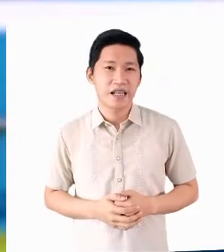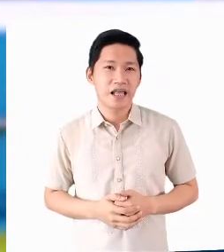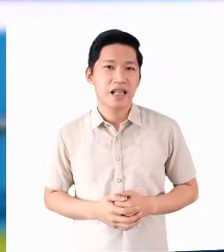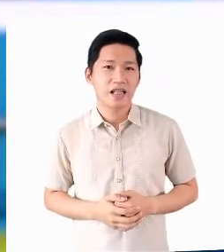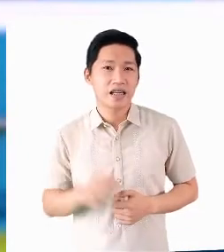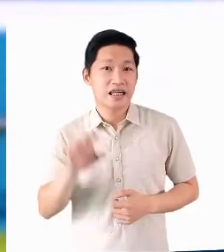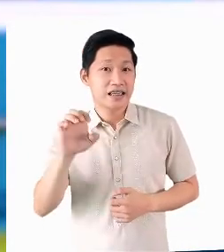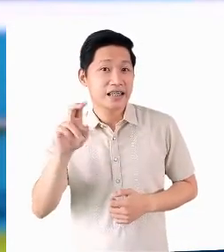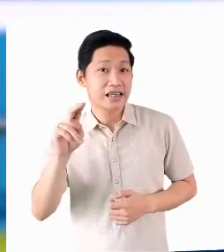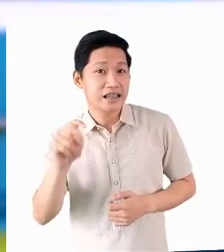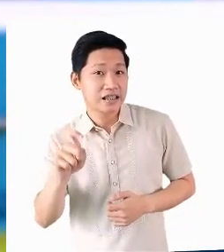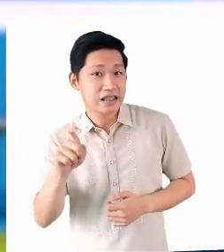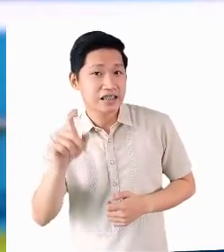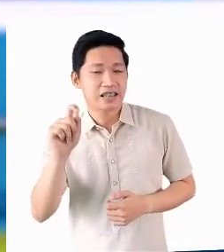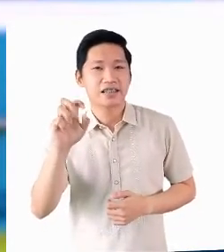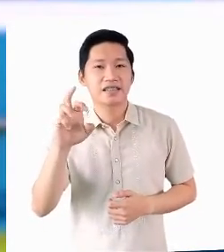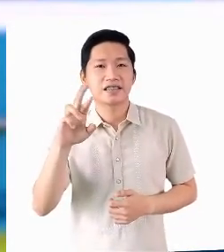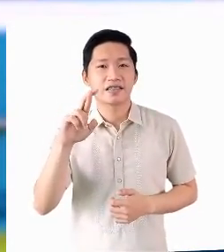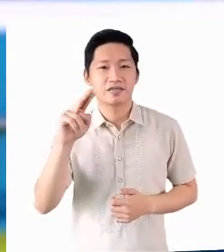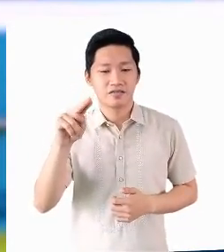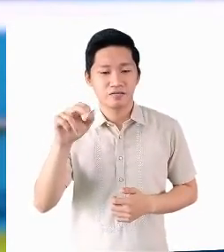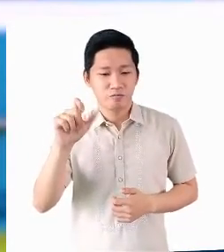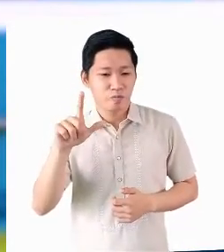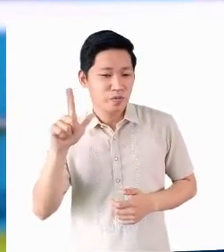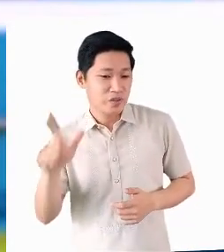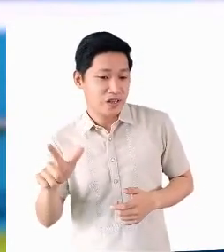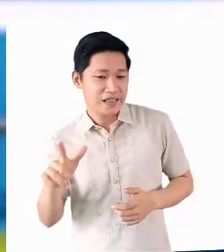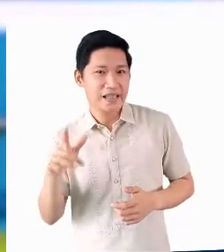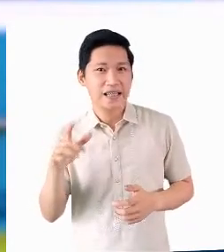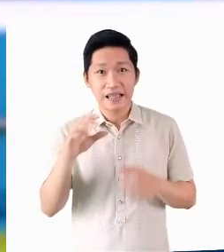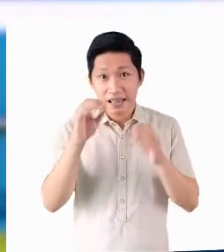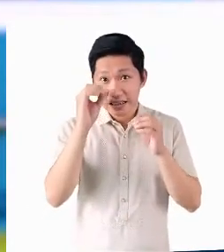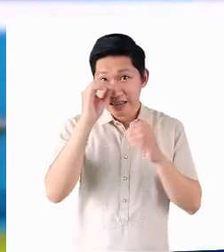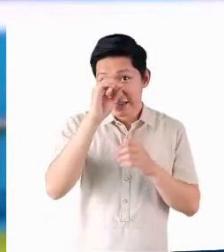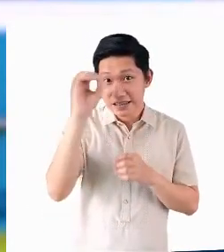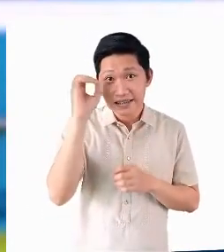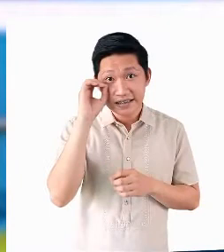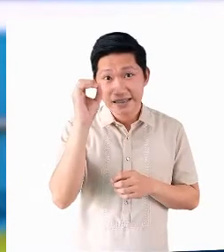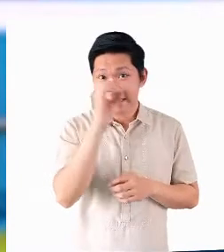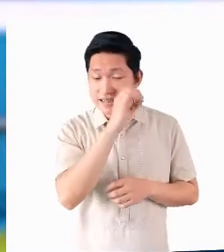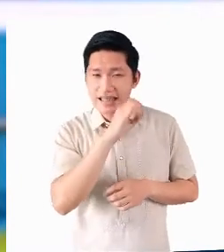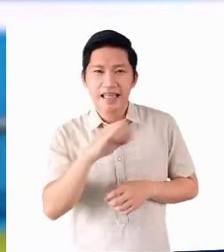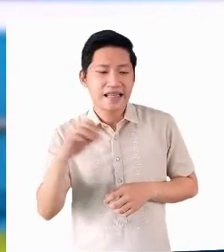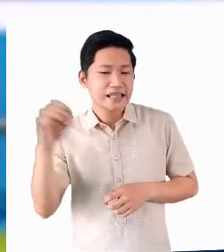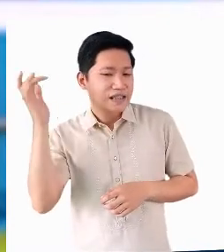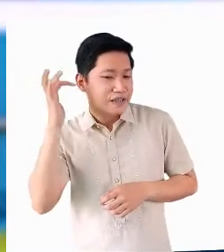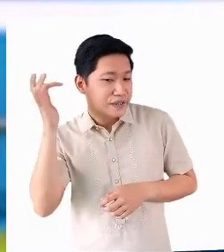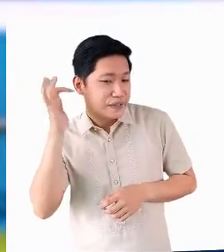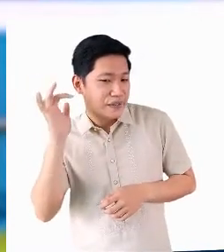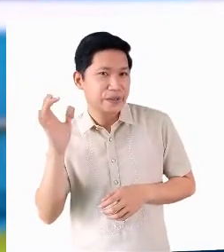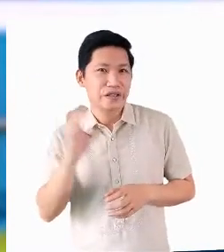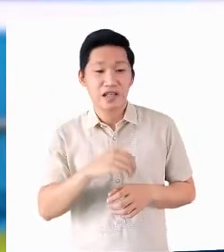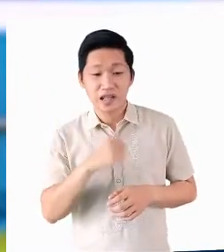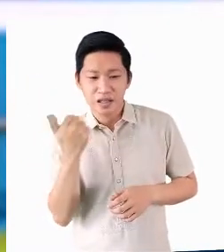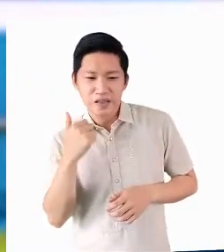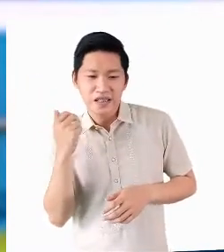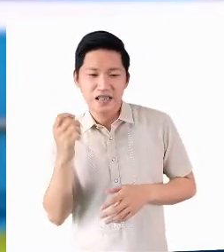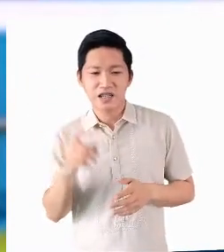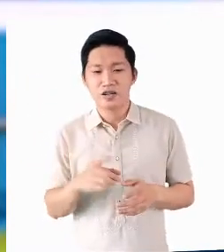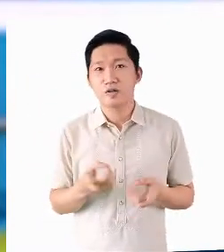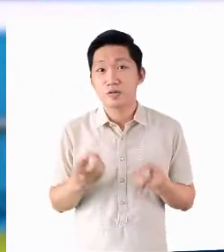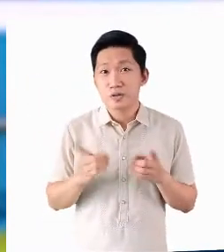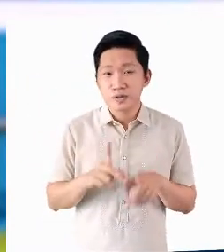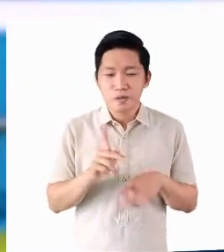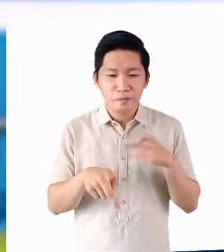External noises are the sight, sound, and other stimuli that draw people's attention away from the